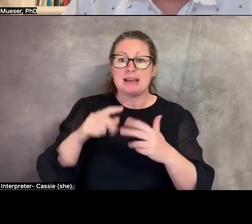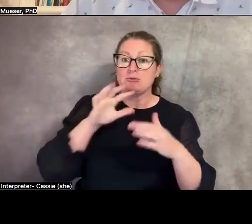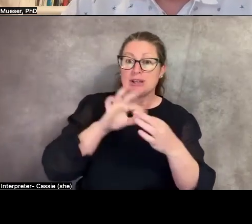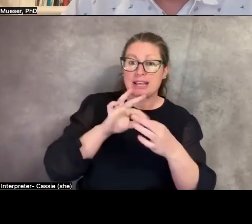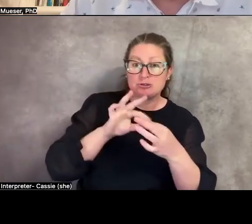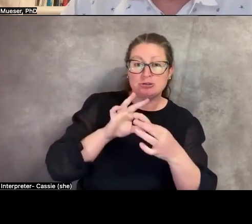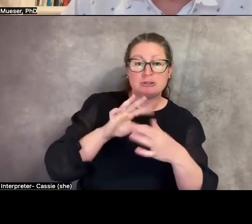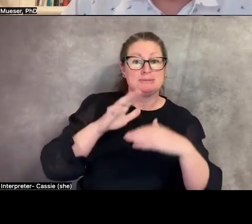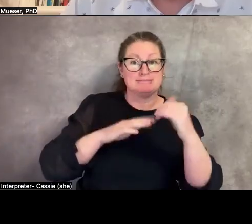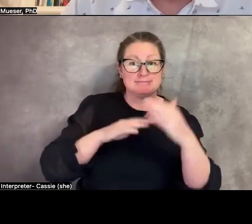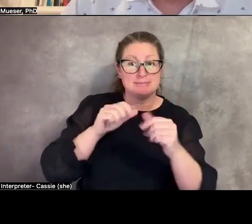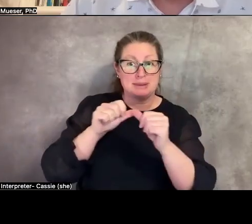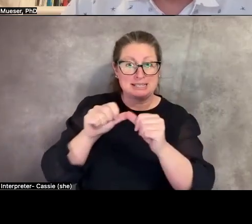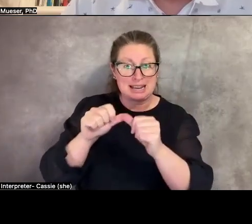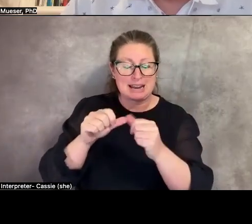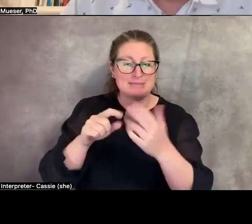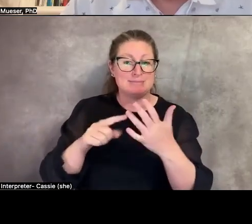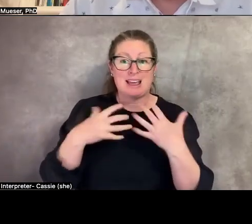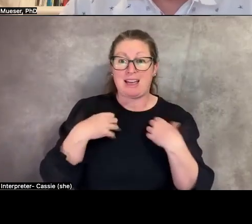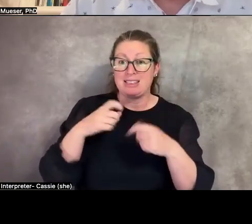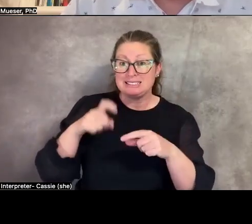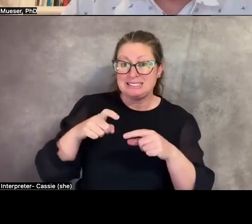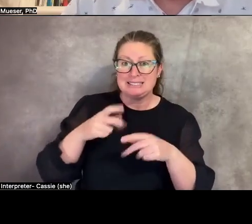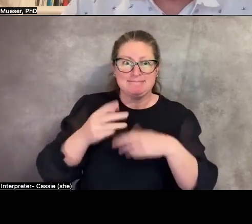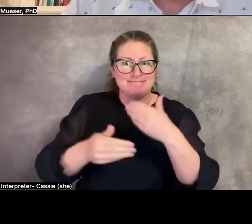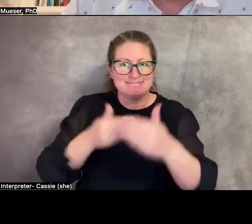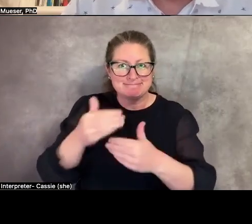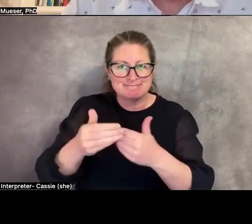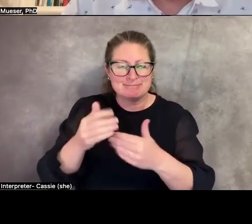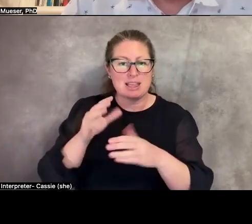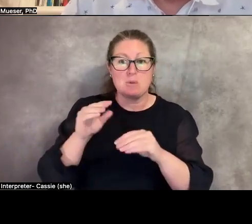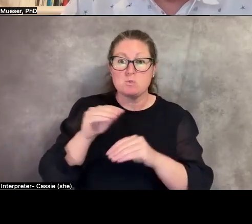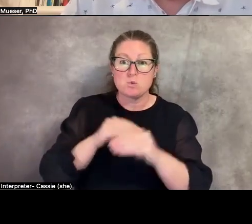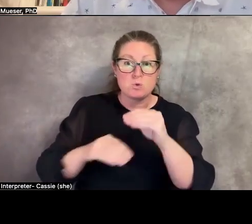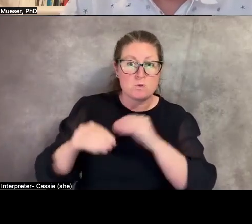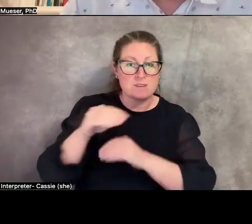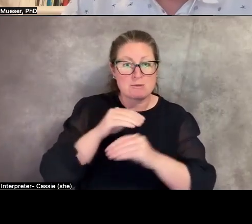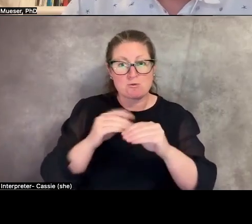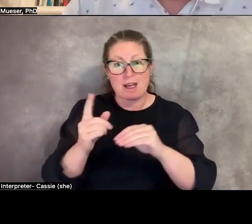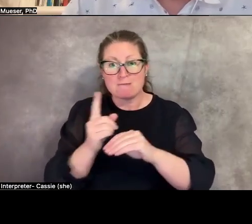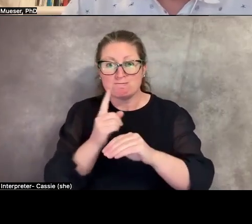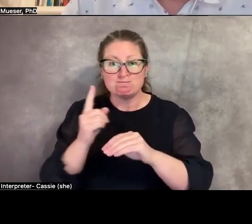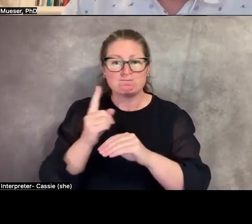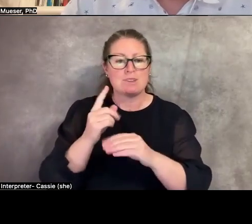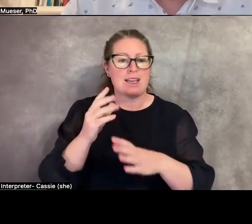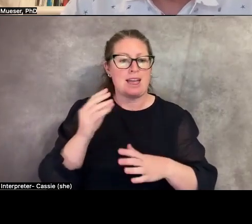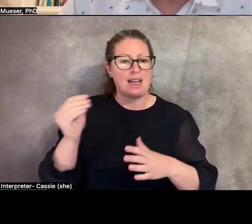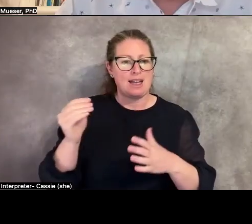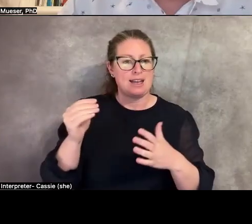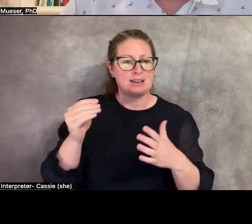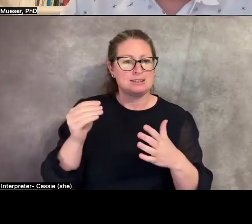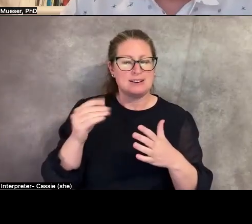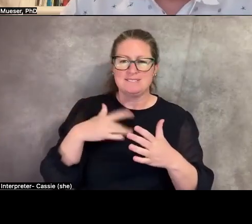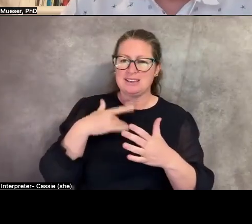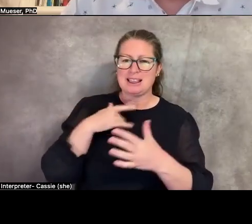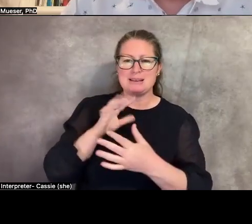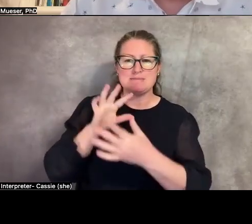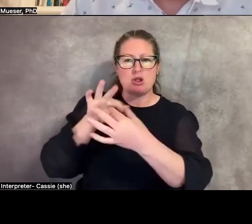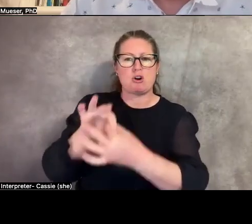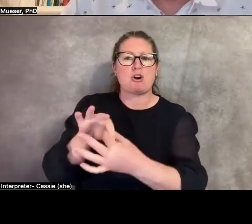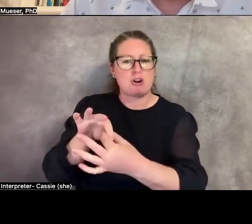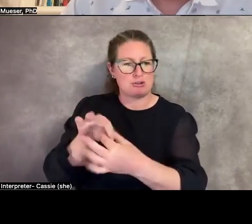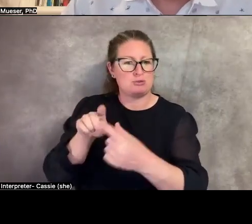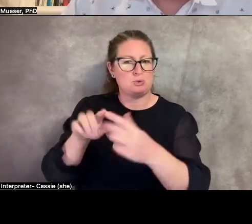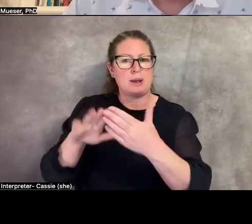relationships, managing their health needs, moving about within their environment, and feeling and belonging to